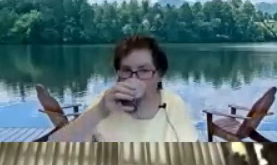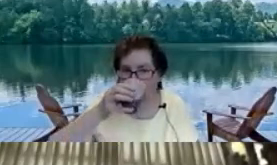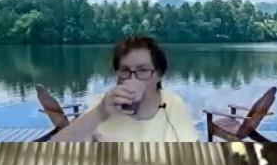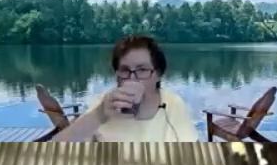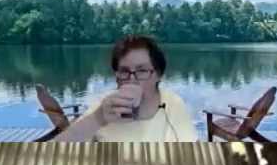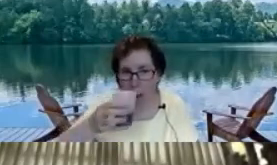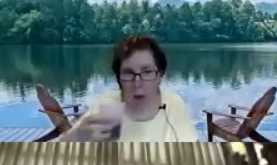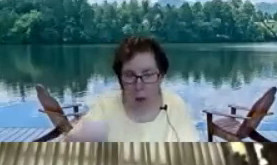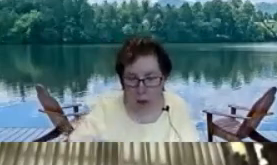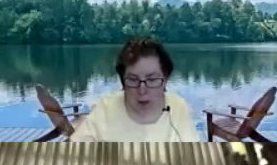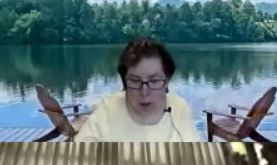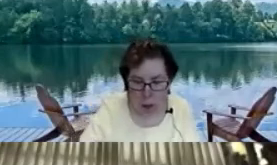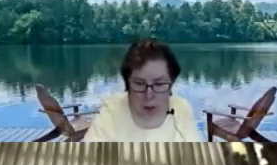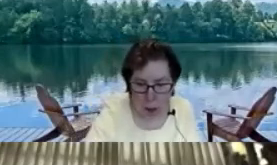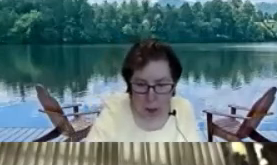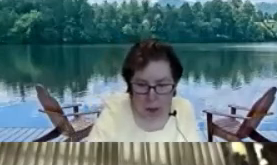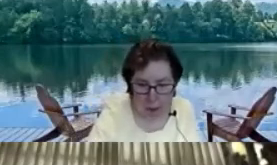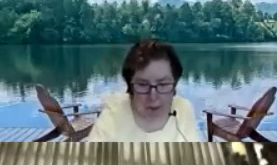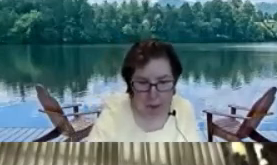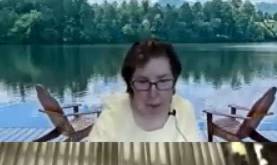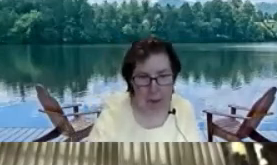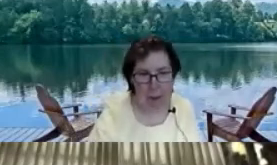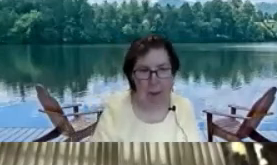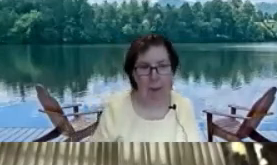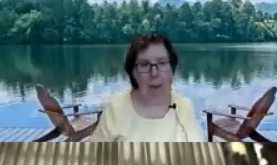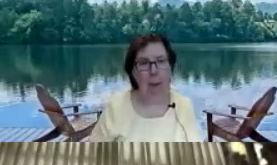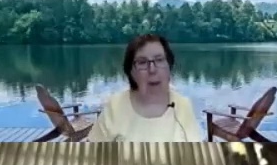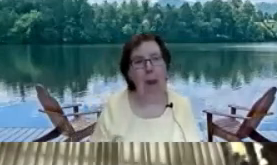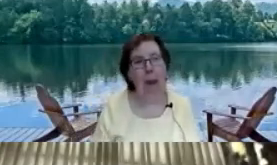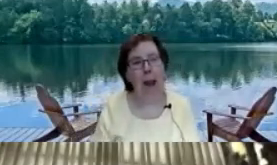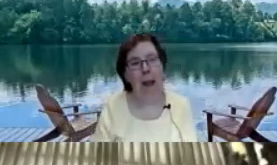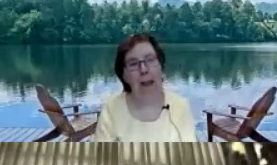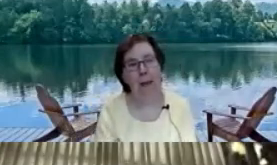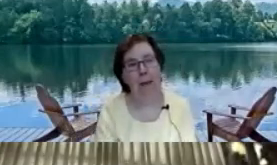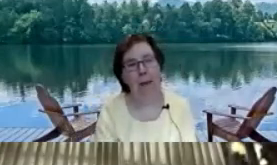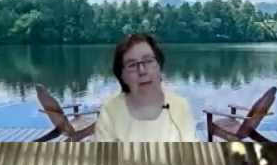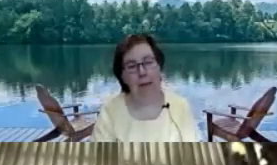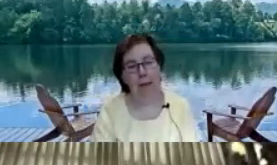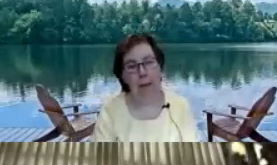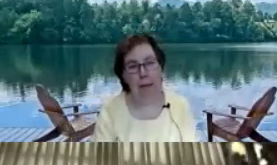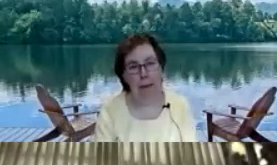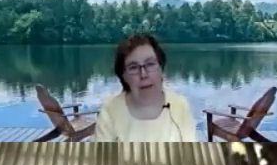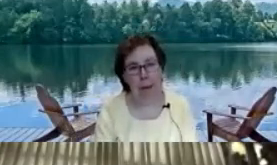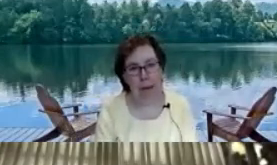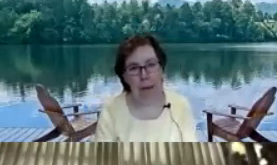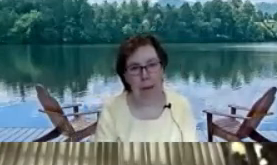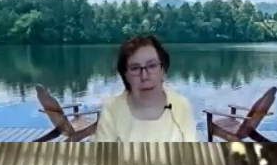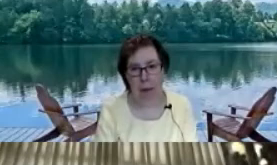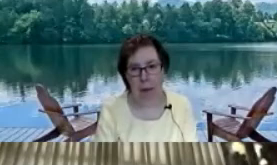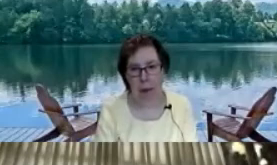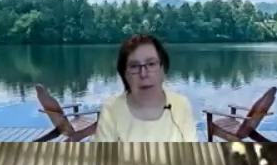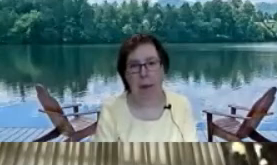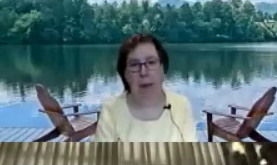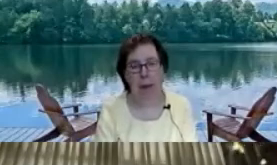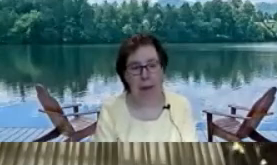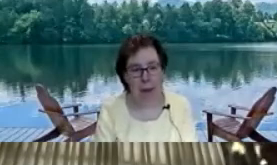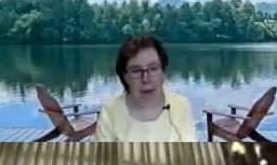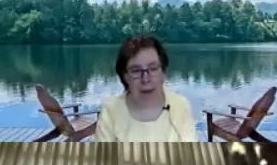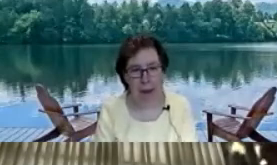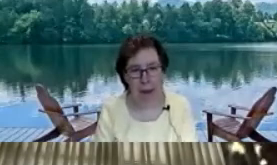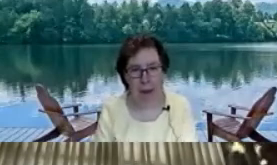Up here. Joanne commented that she likes how his face is lit, like this light that's highlighting